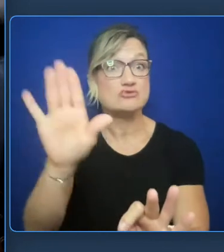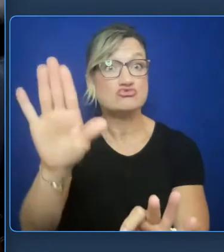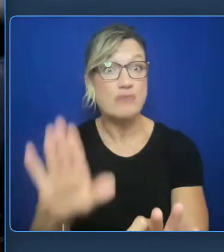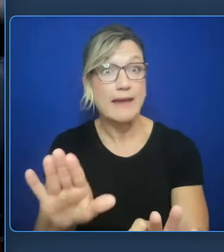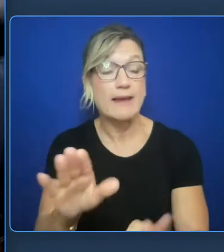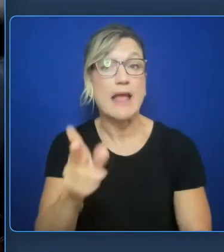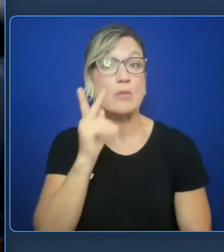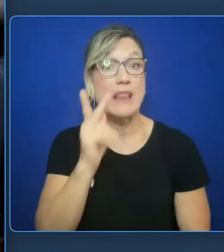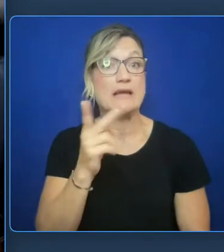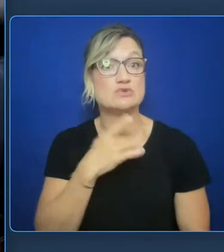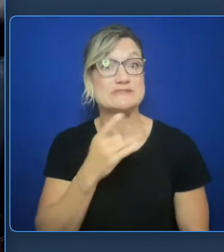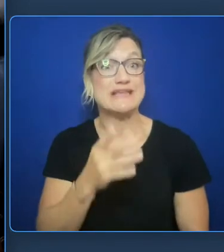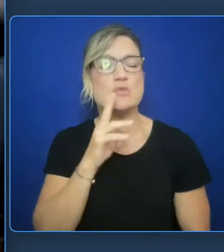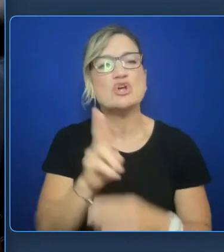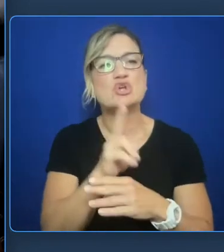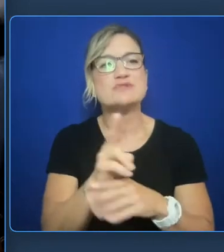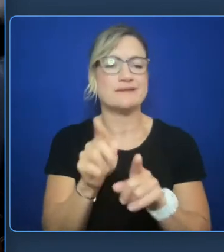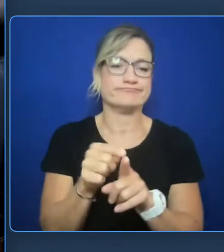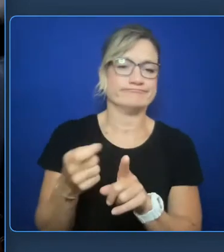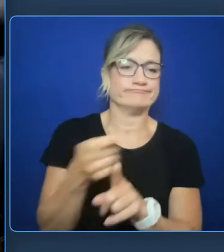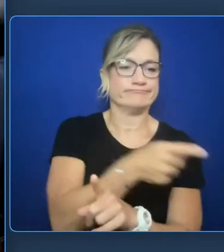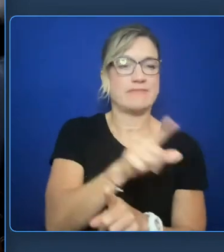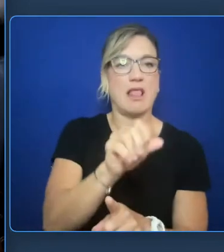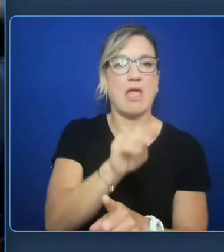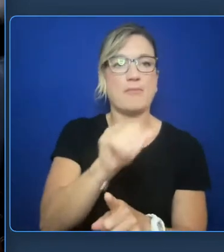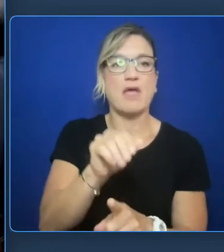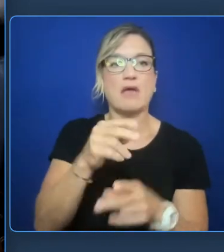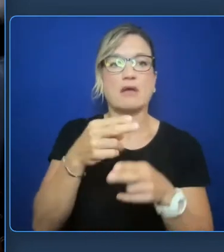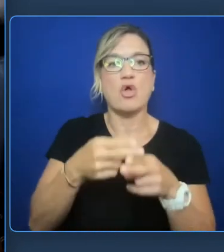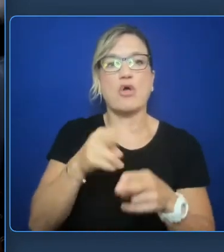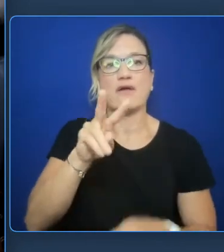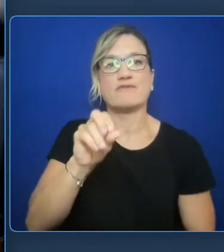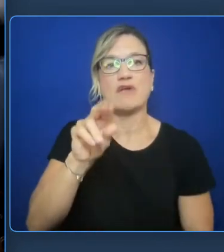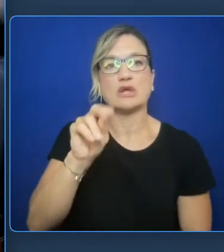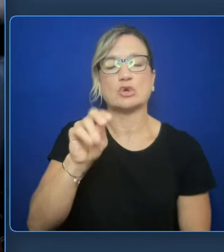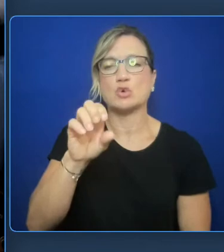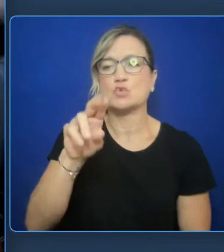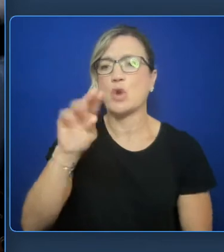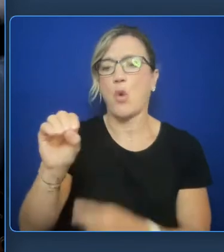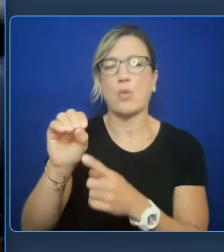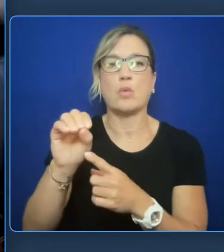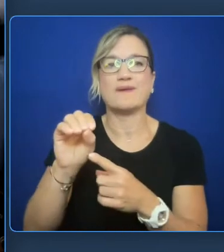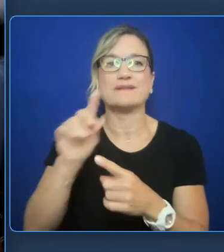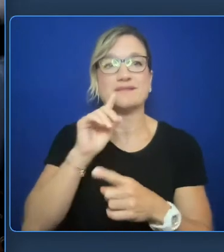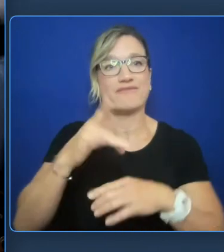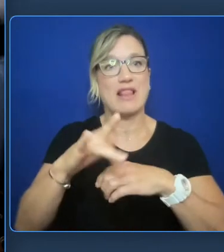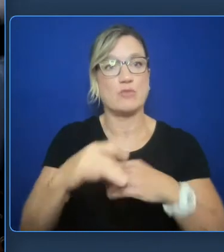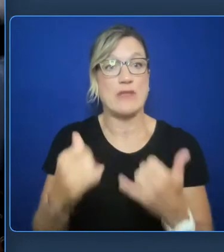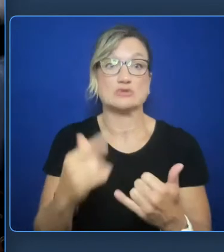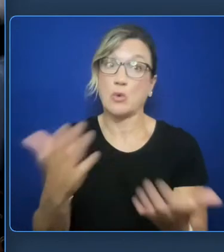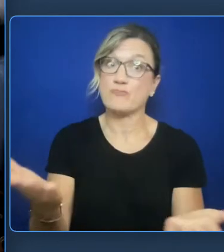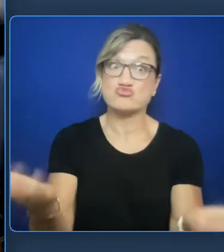love to see it. We're using an offshoot of Llama called Vicuna, which is commercially available. So bring it.